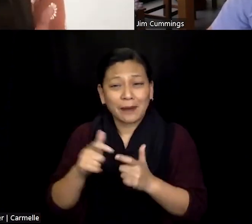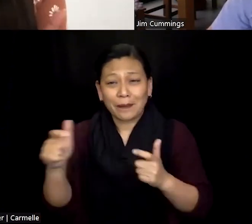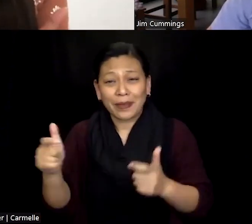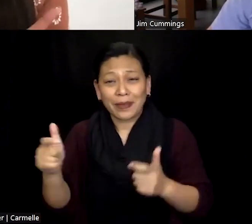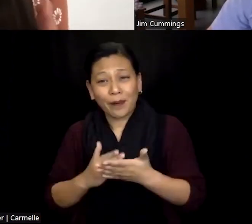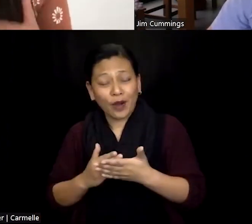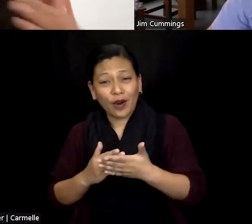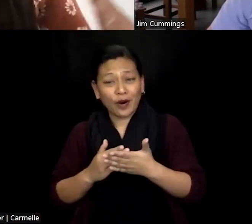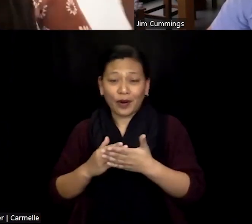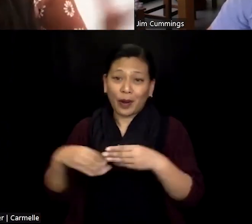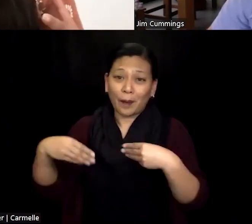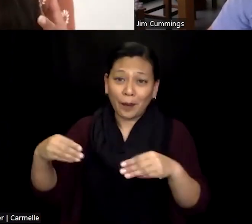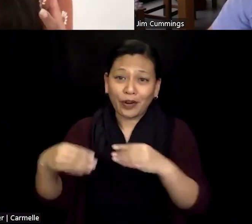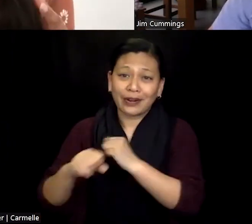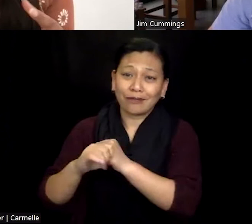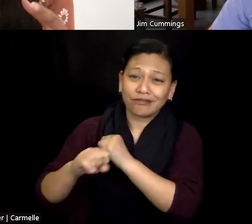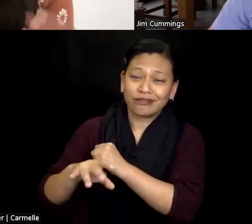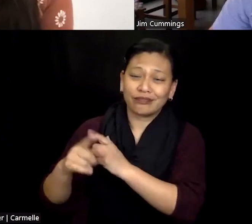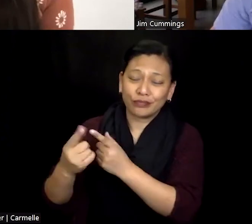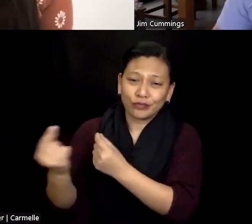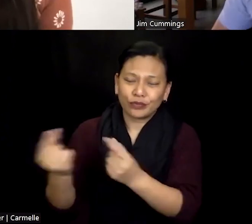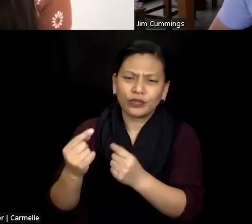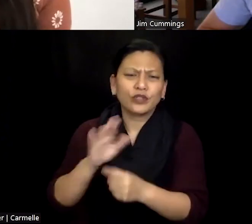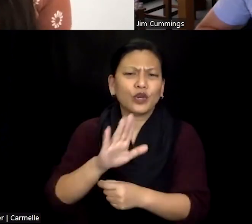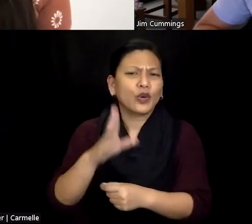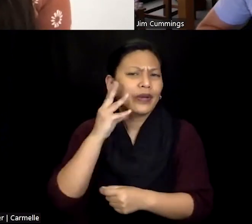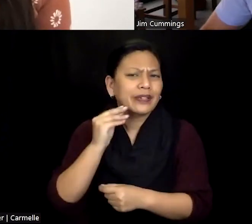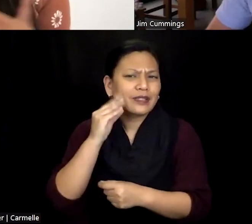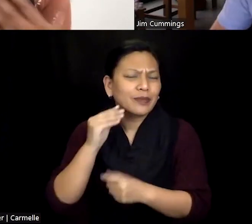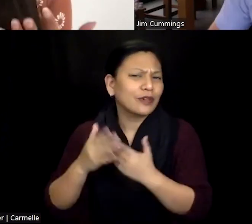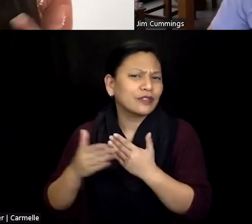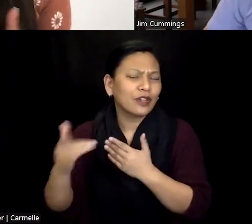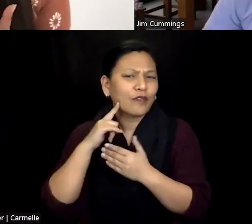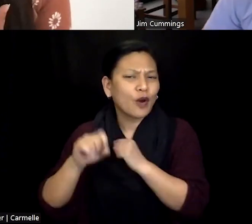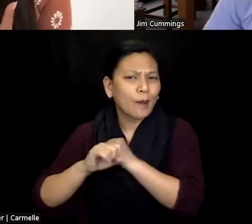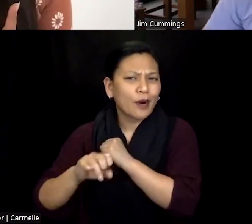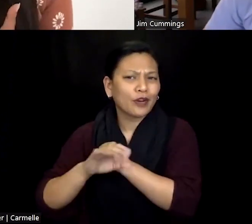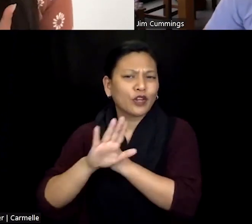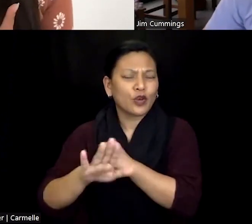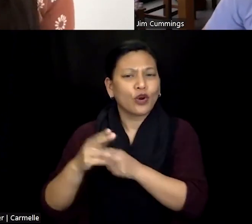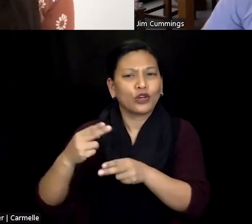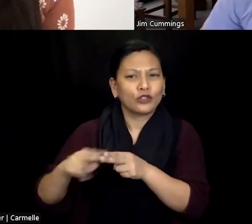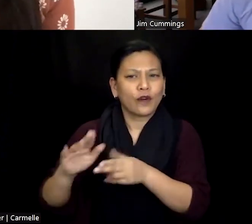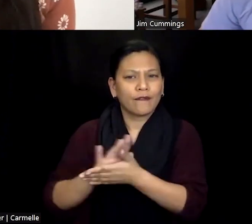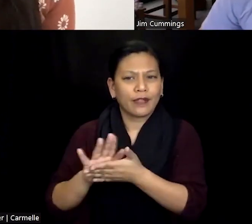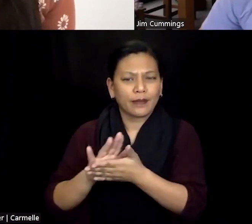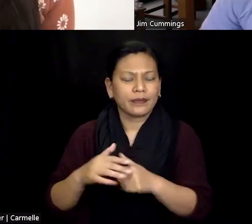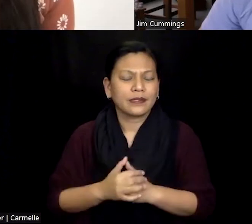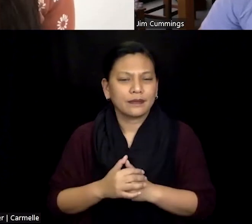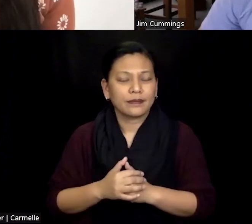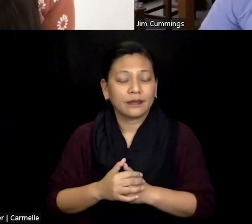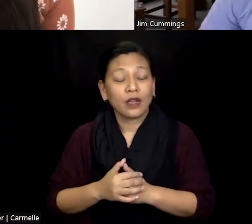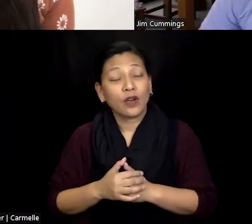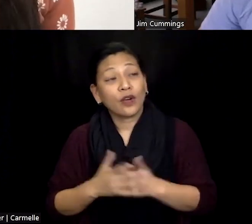massive part of it. So what has your experience been like marketing these short independent films? With